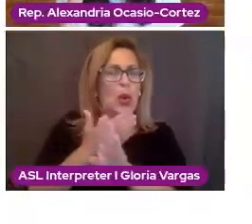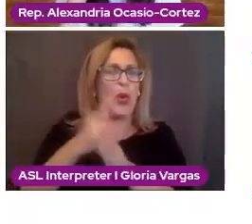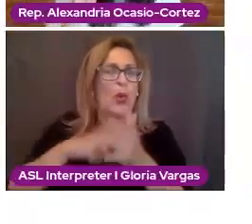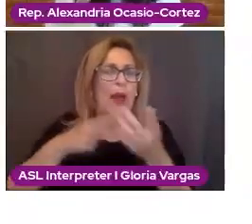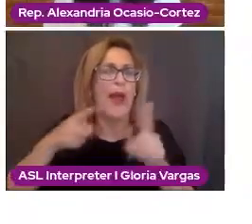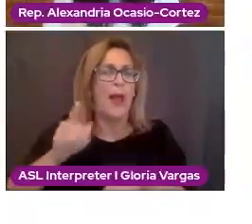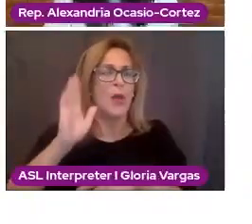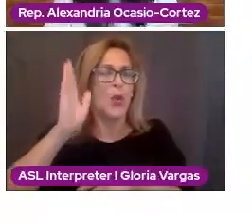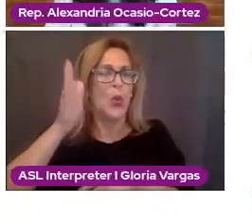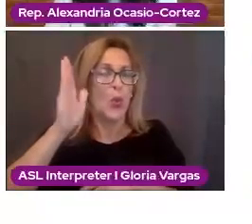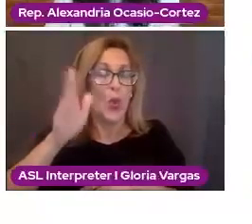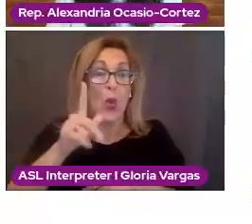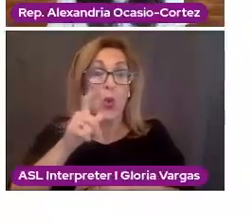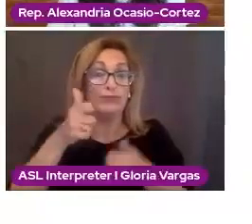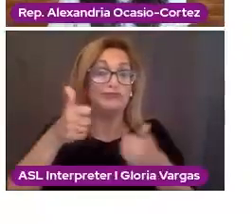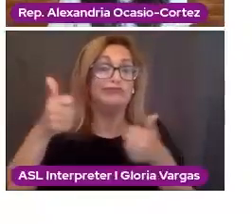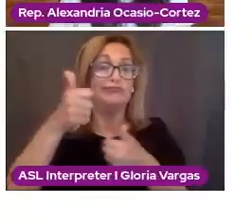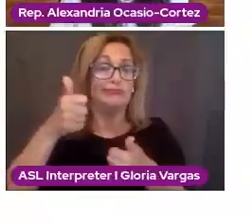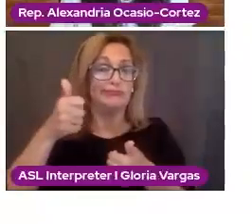president himself.